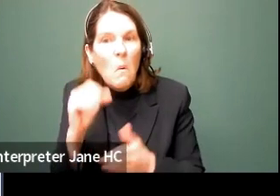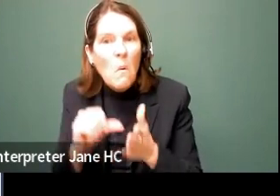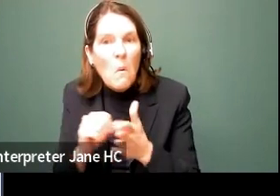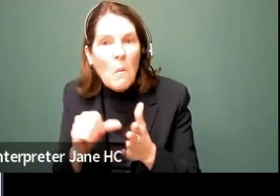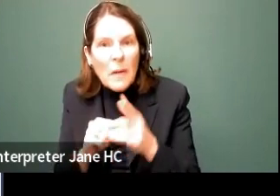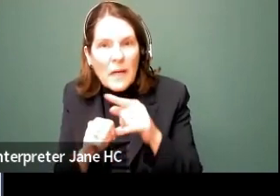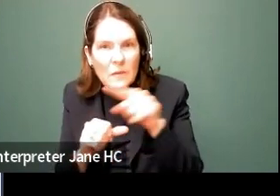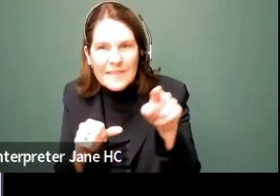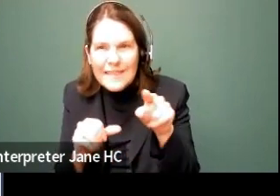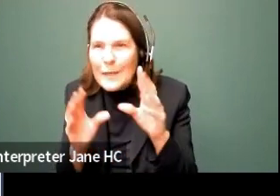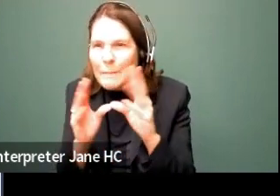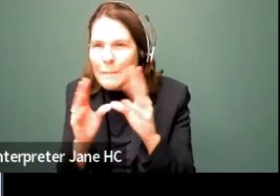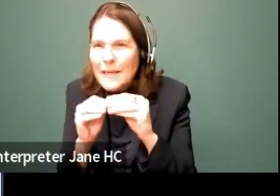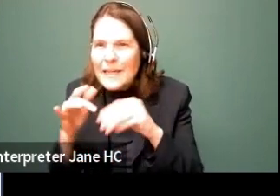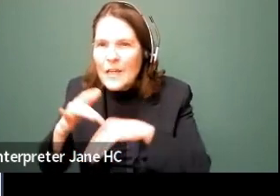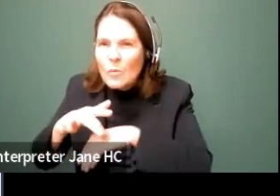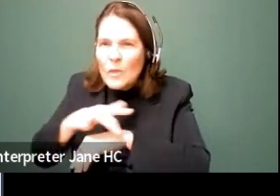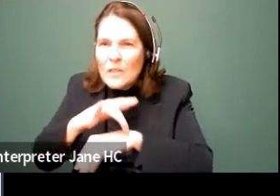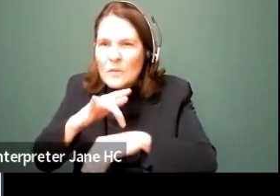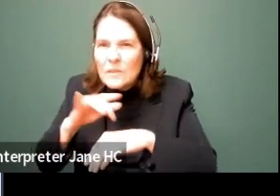this meeting resources section.